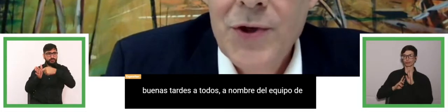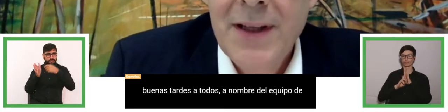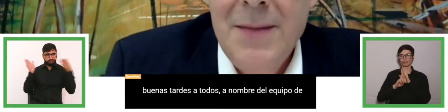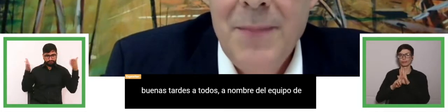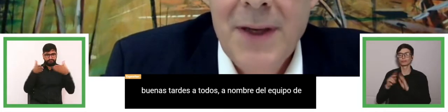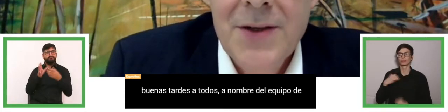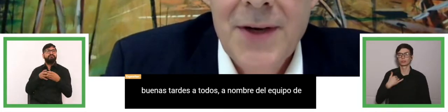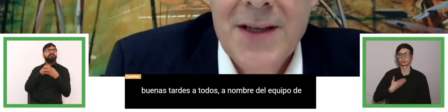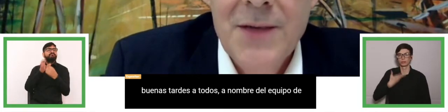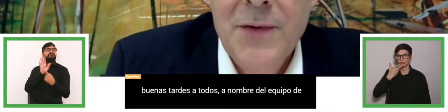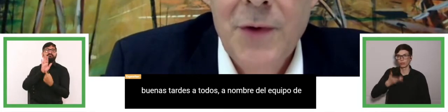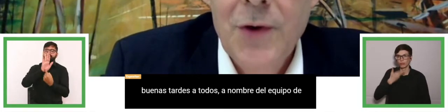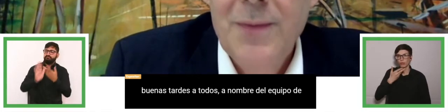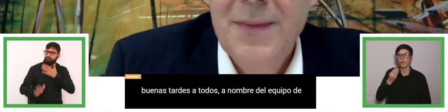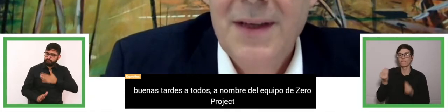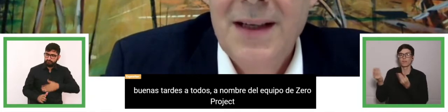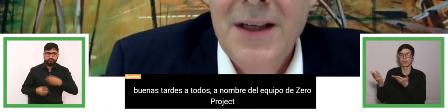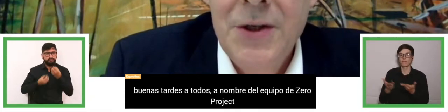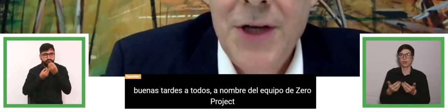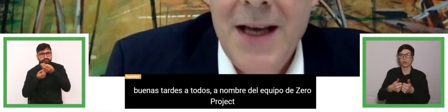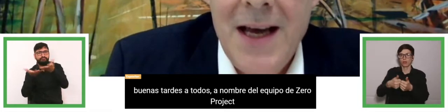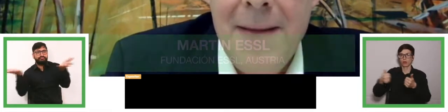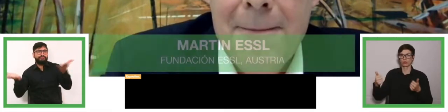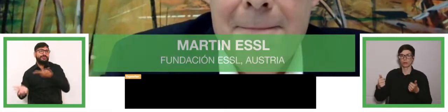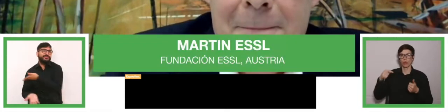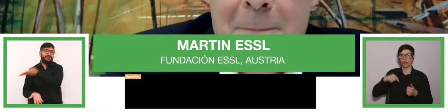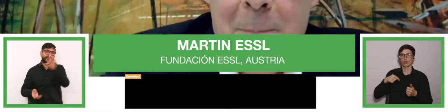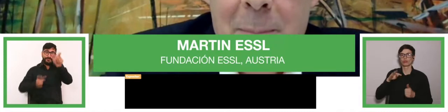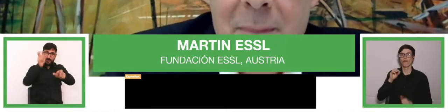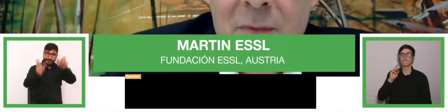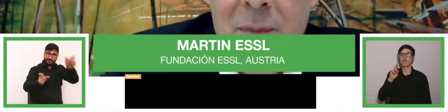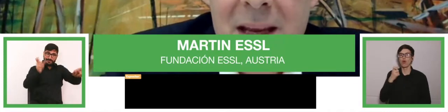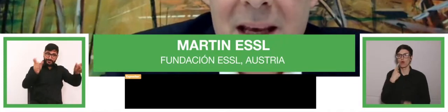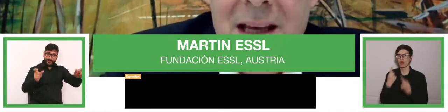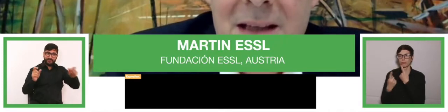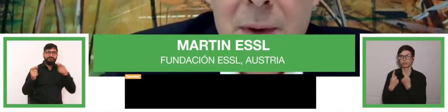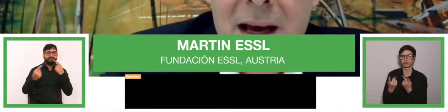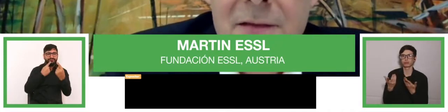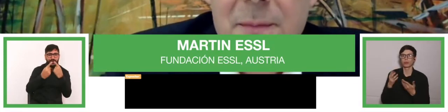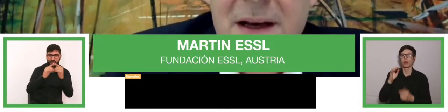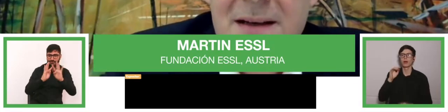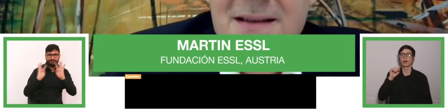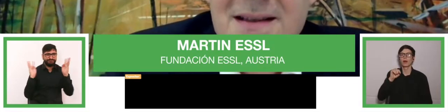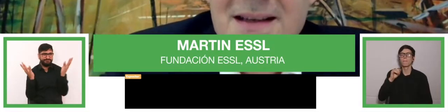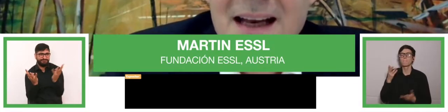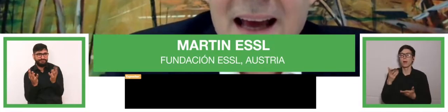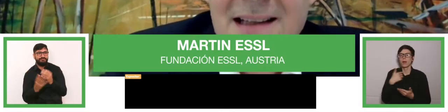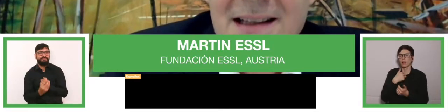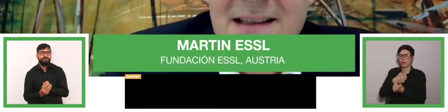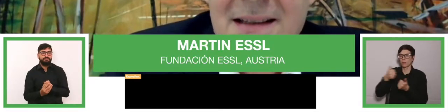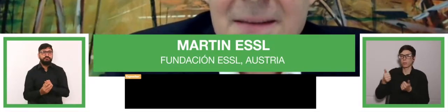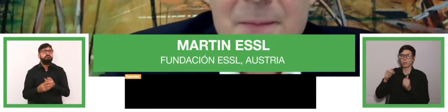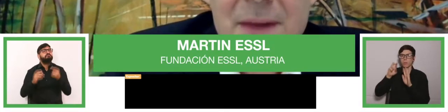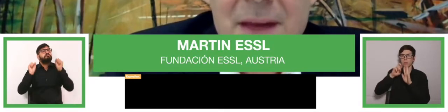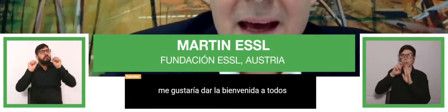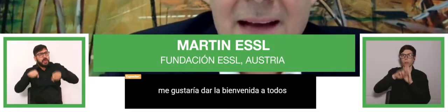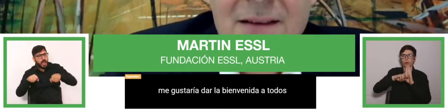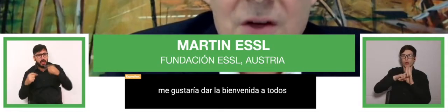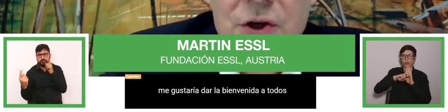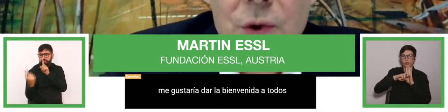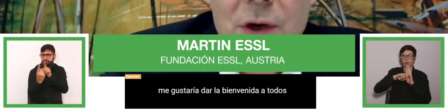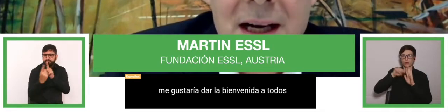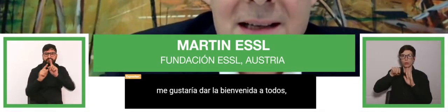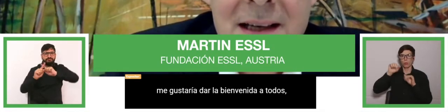Zero Project Impact Transfer Forum in Chile. For many years, we have been selected